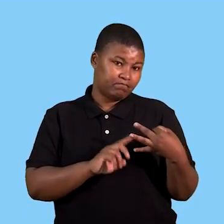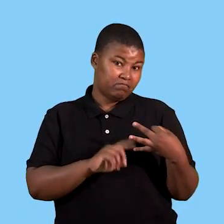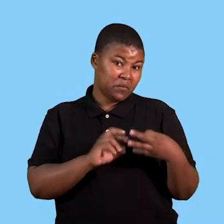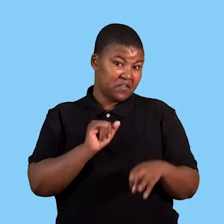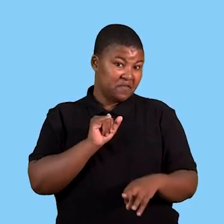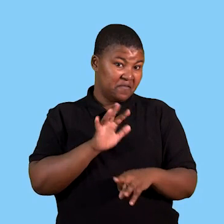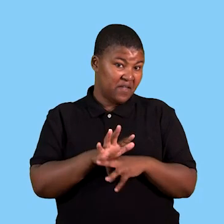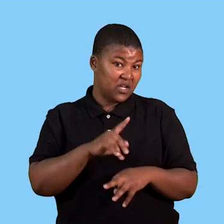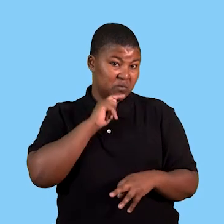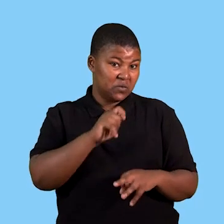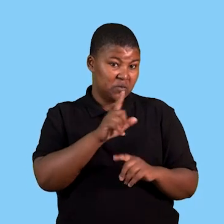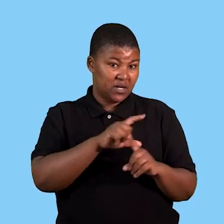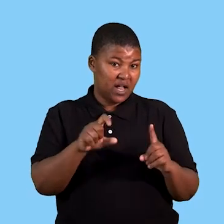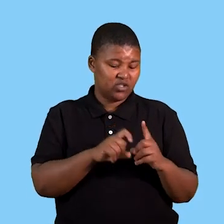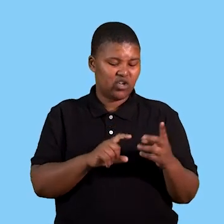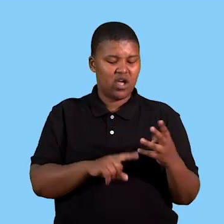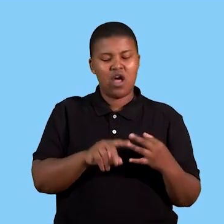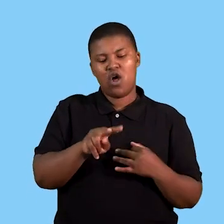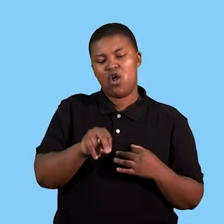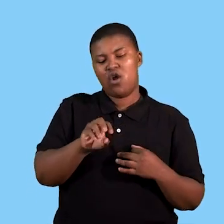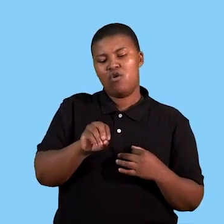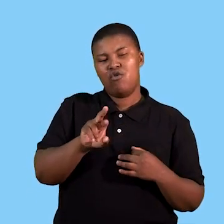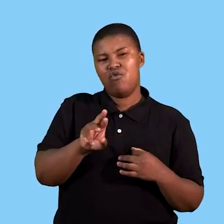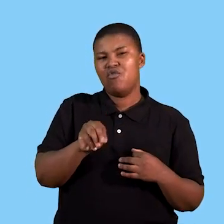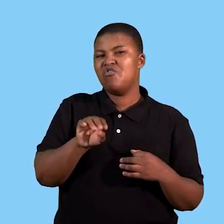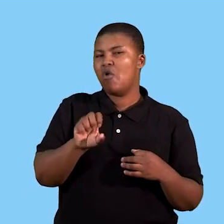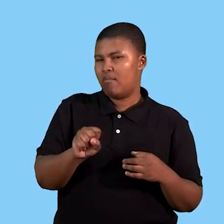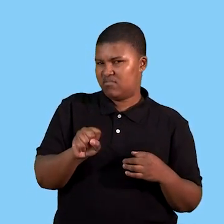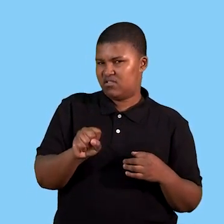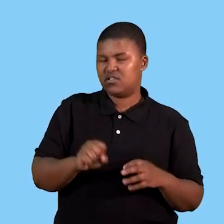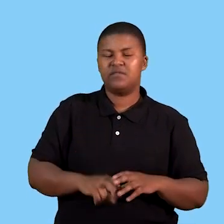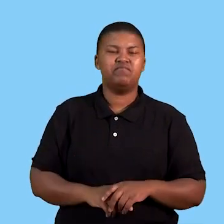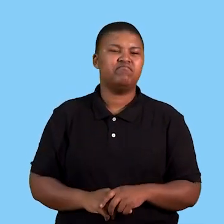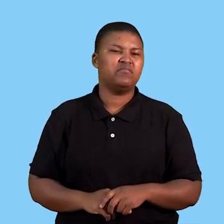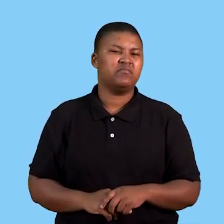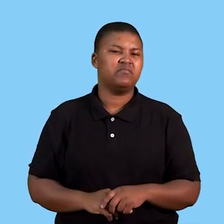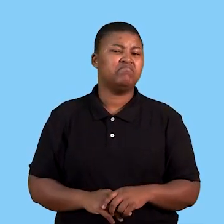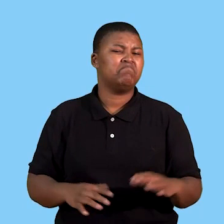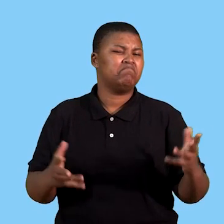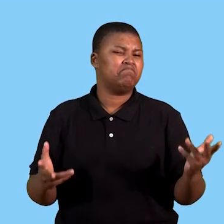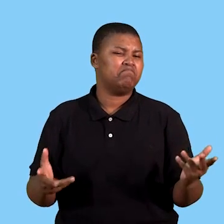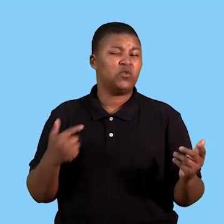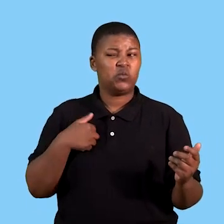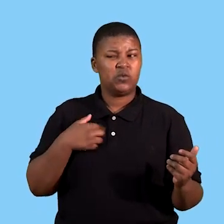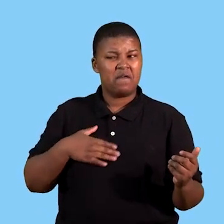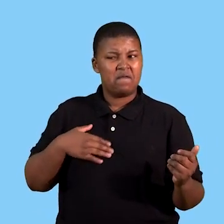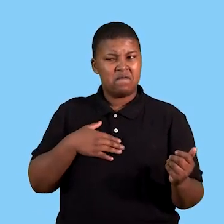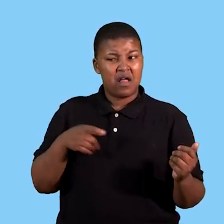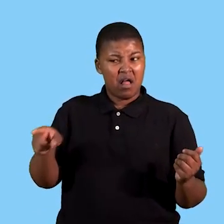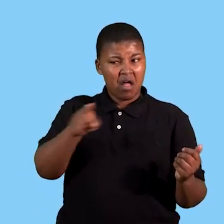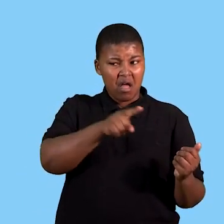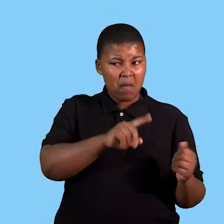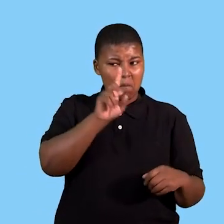may have a big influence on our culture is the norms. What we feel are expected